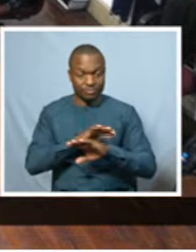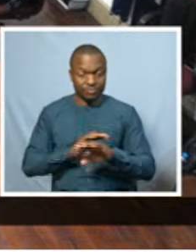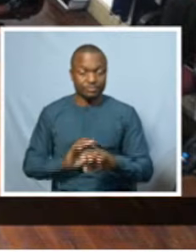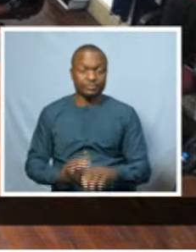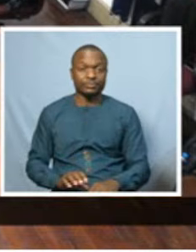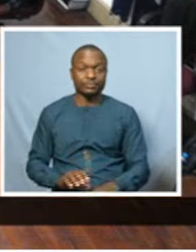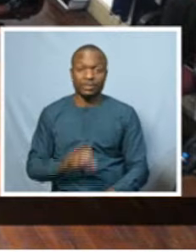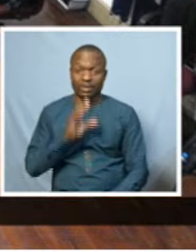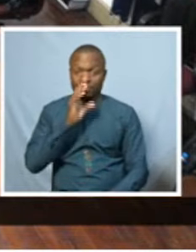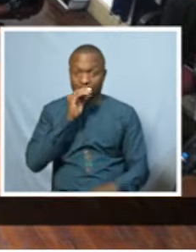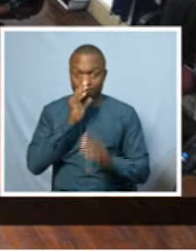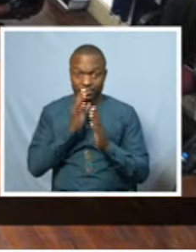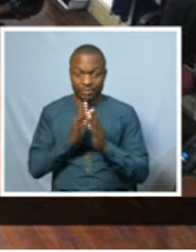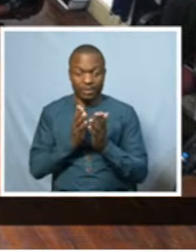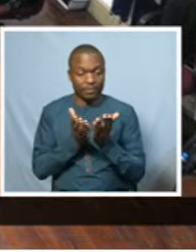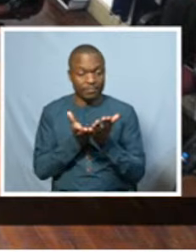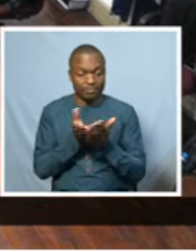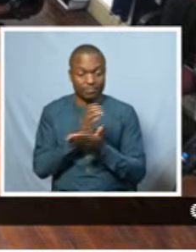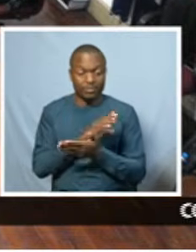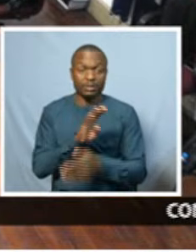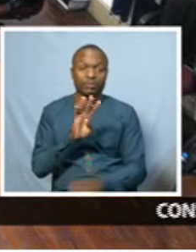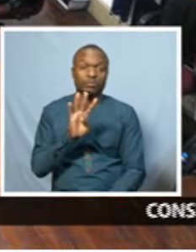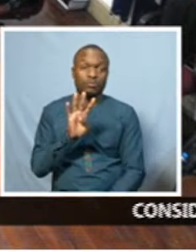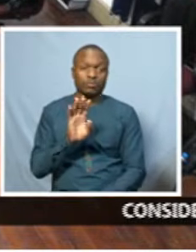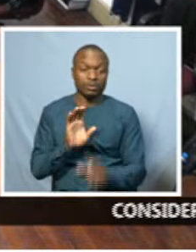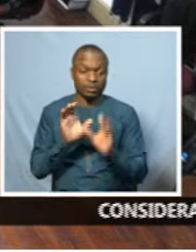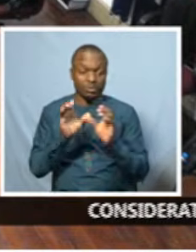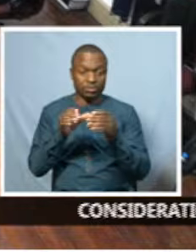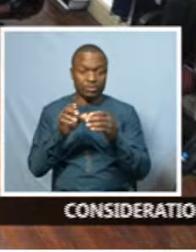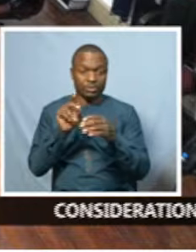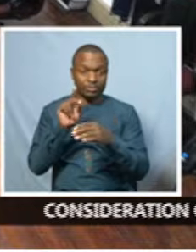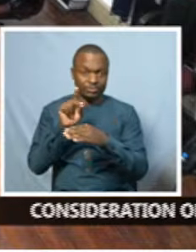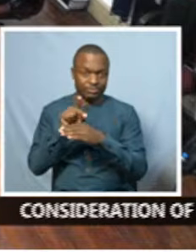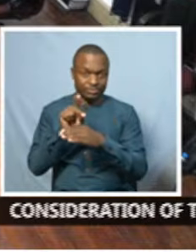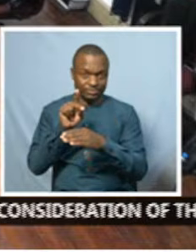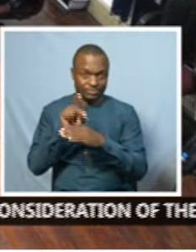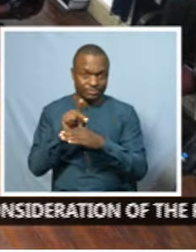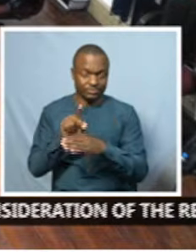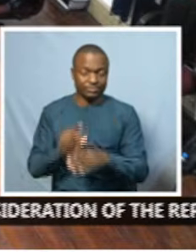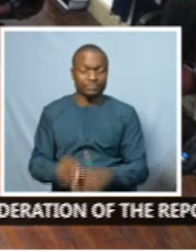on Speak up. page Joe. 4, community projects.